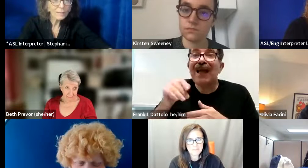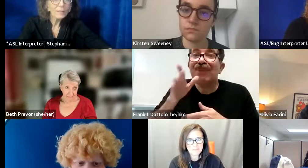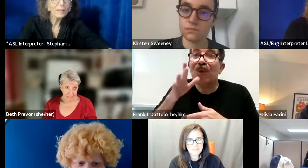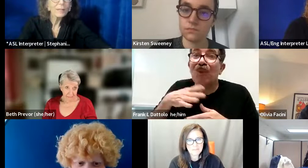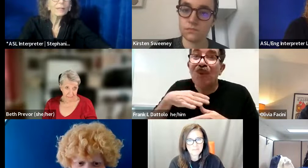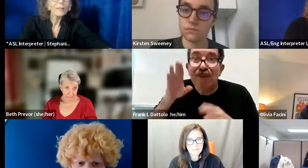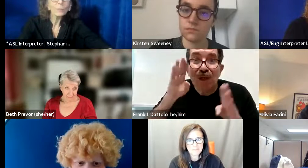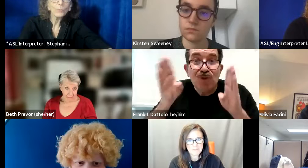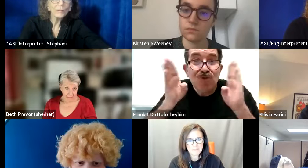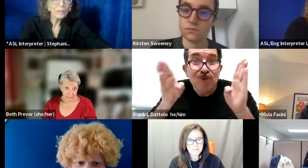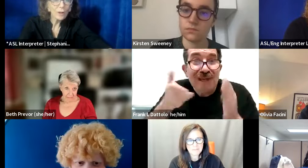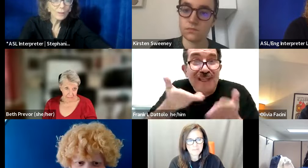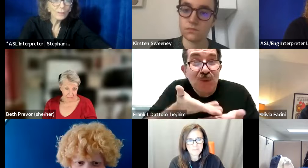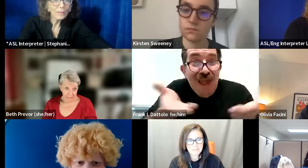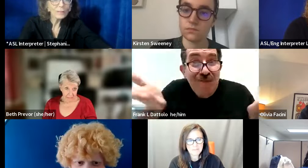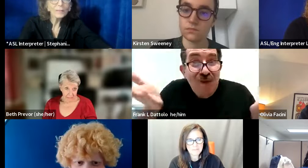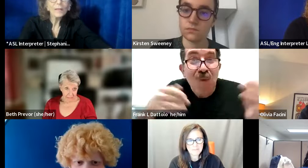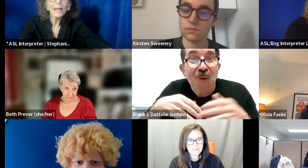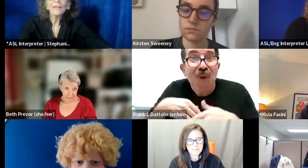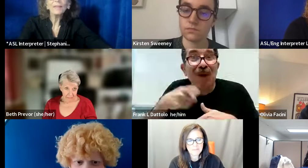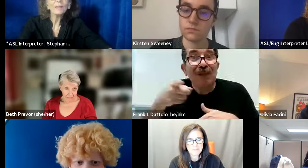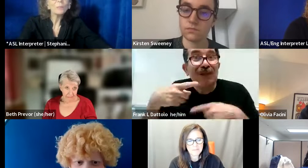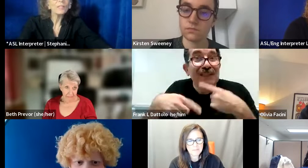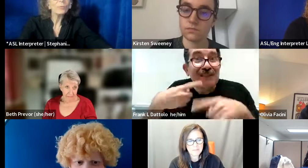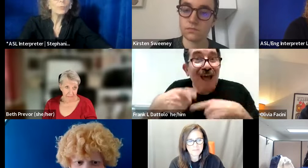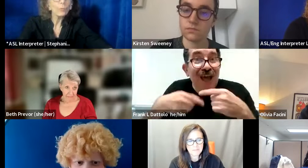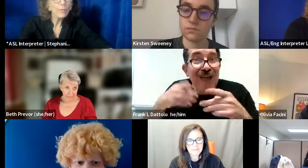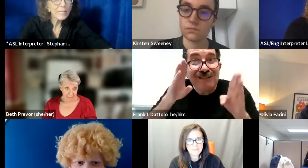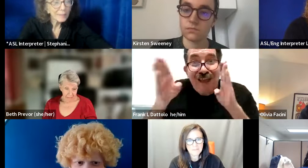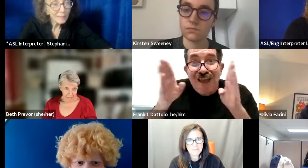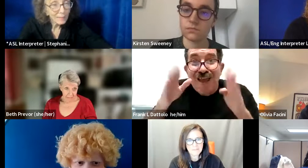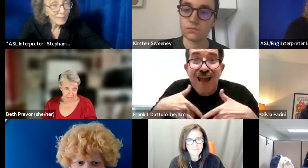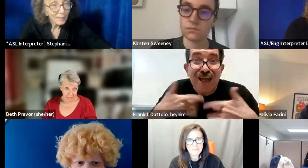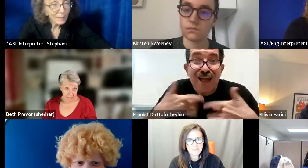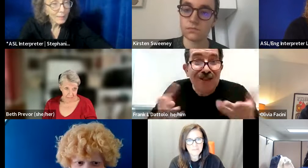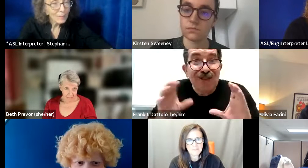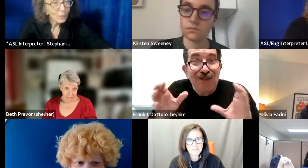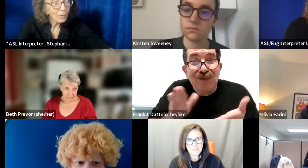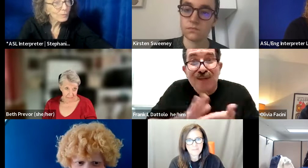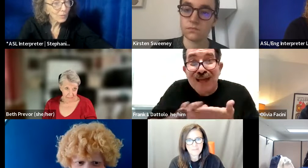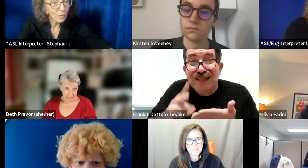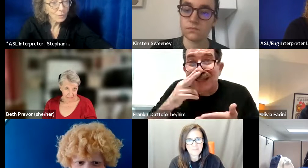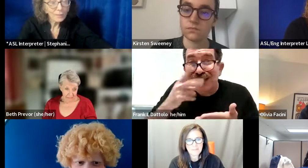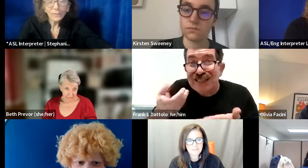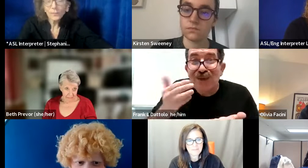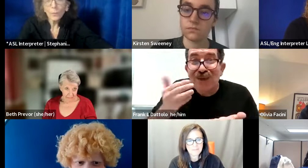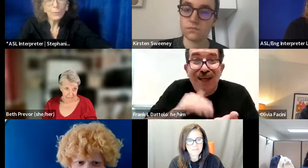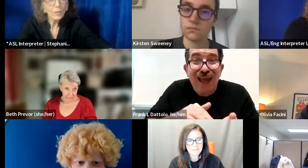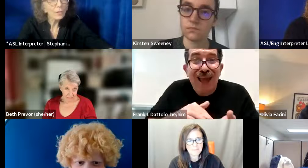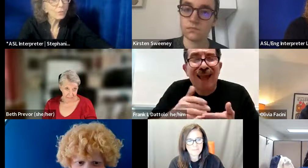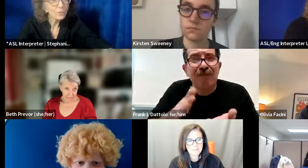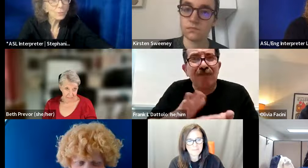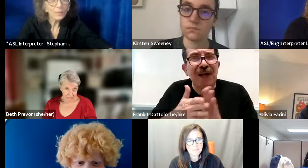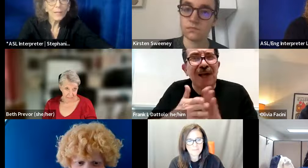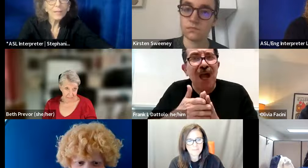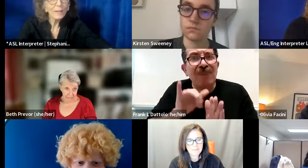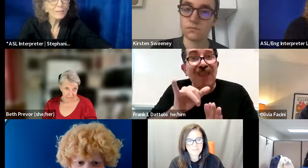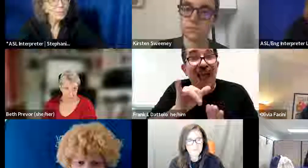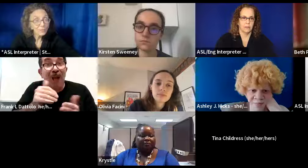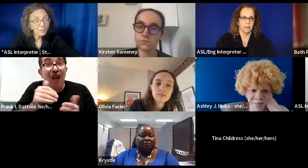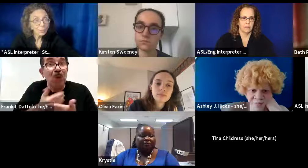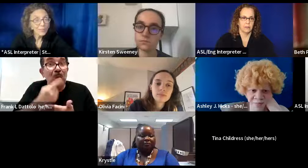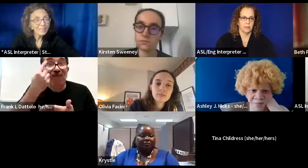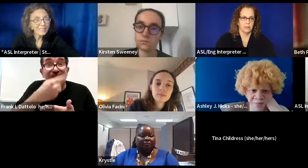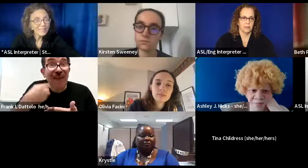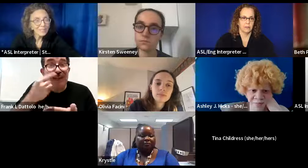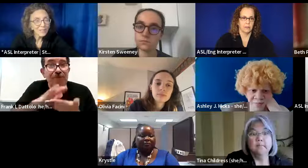advertise, they'd bring the audience, they'd be greeted, a deaf audience, so that ushers were saying, "Nice